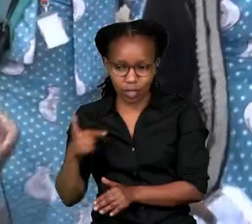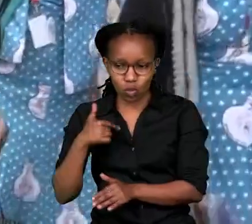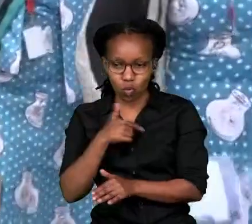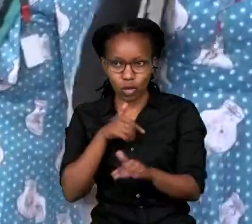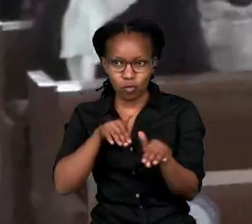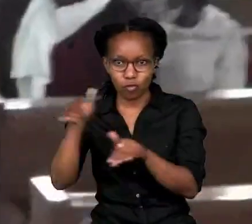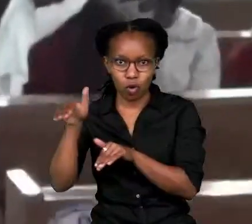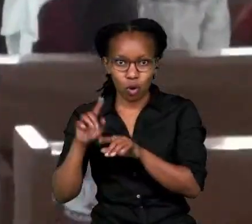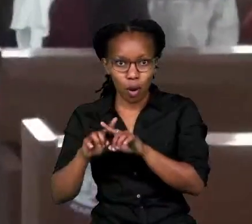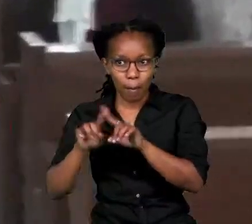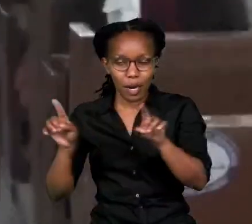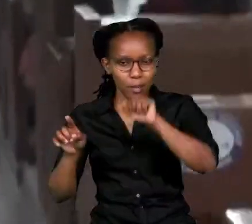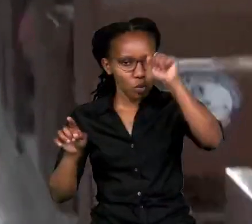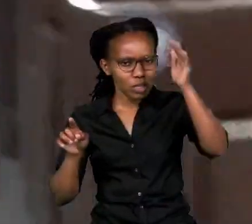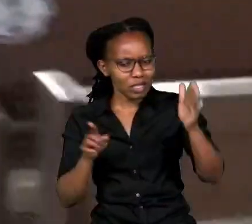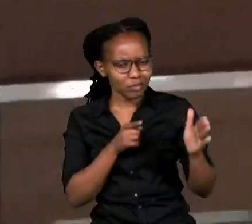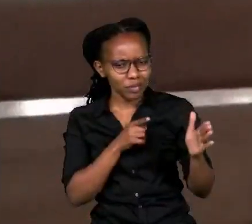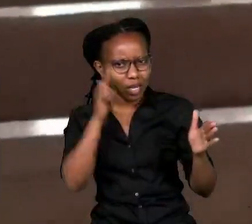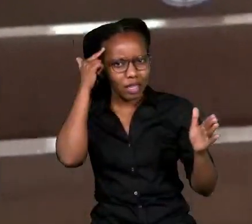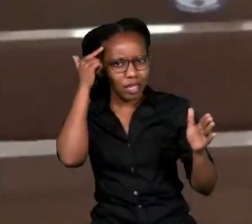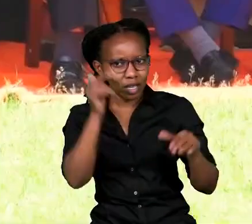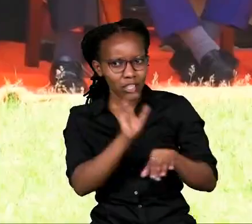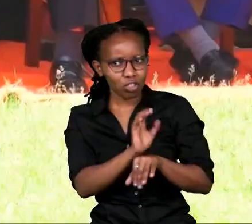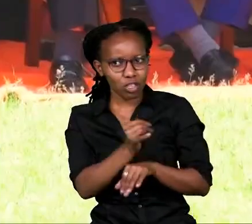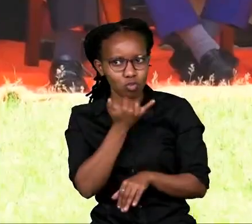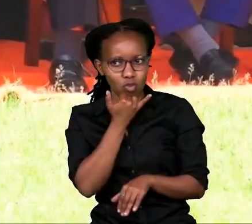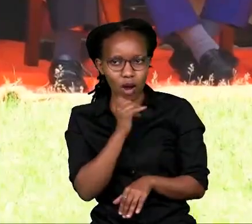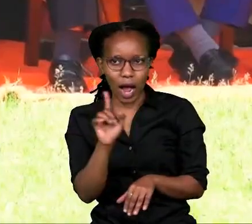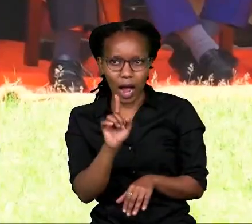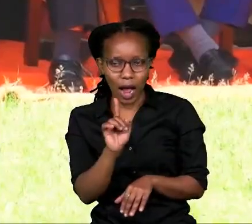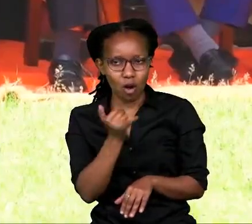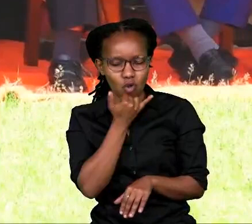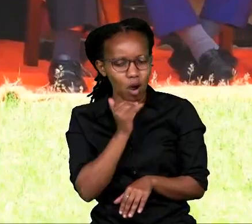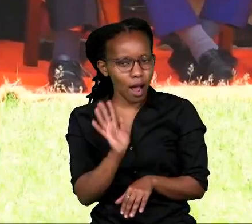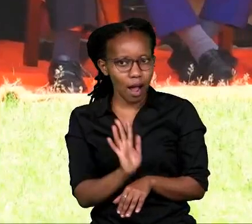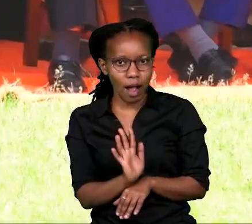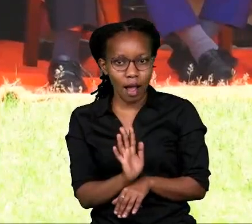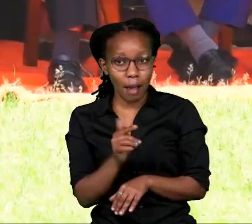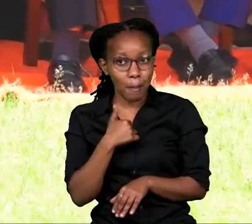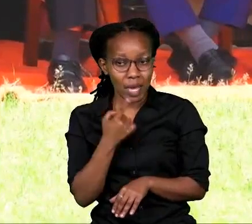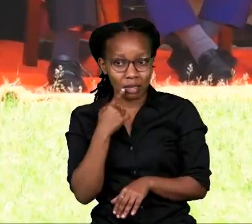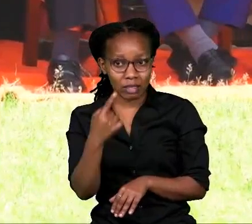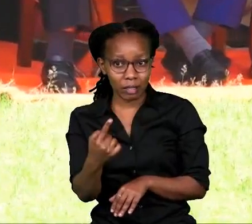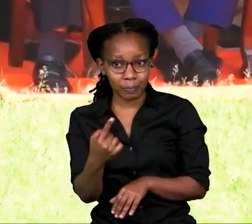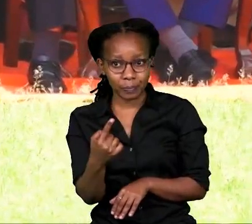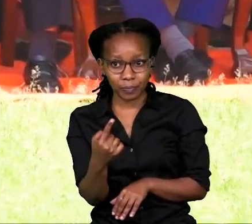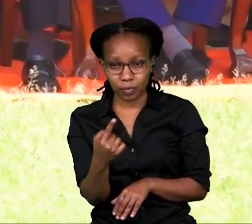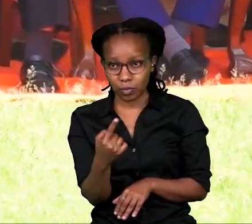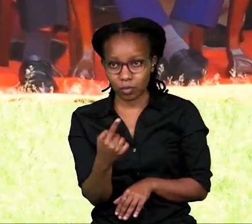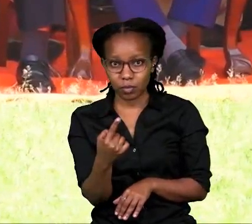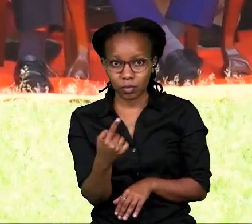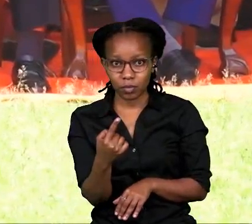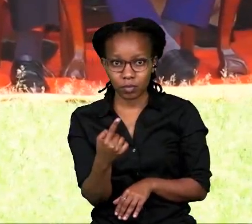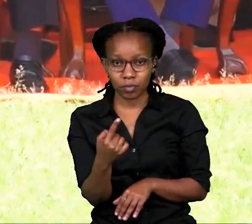that this other side of the politician, we are thinking that the church has failed? We have not failed. I can tell you, the person where there is fake, there